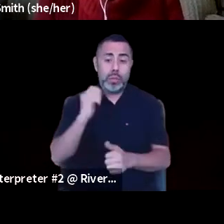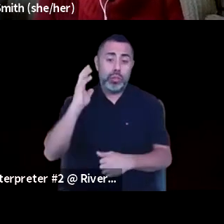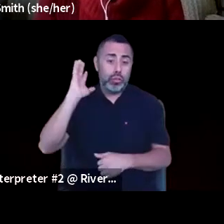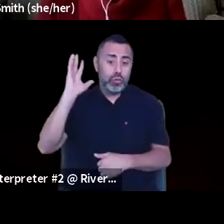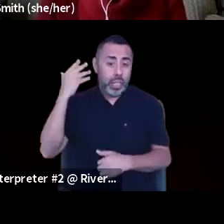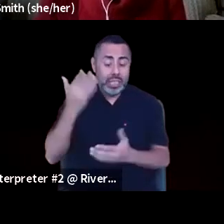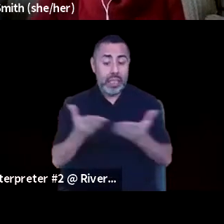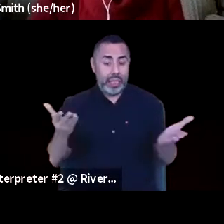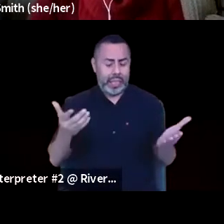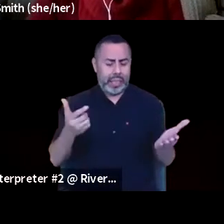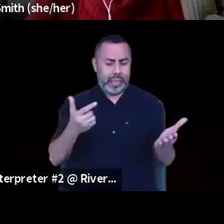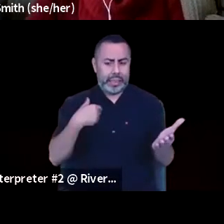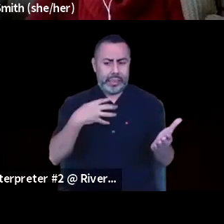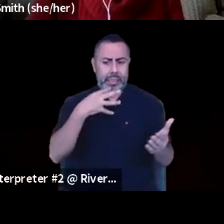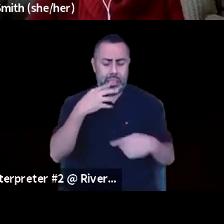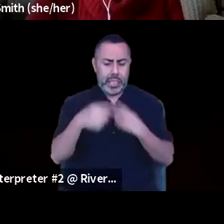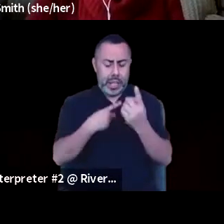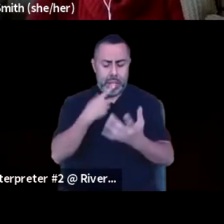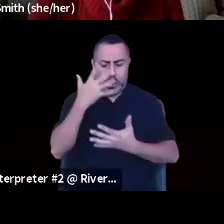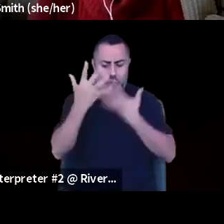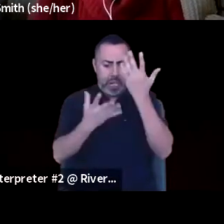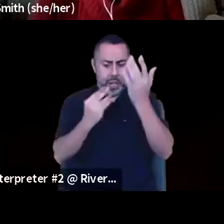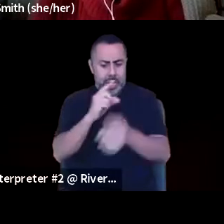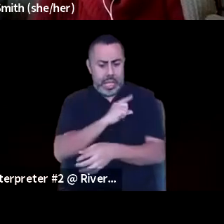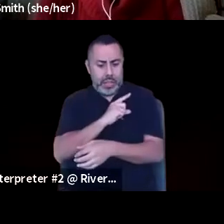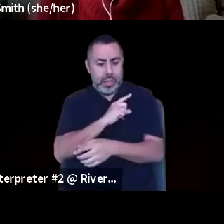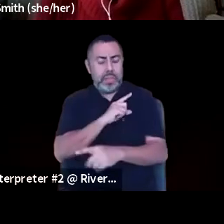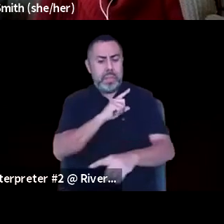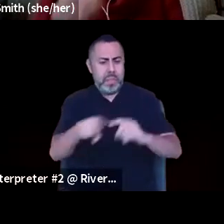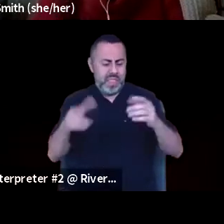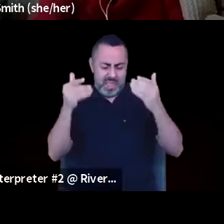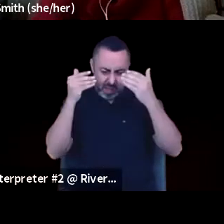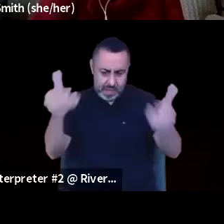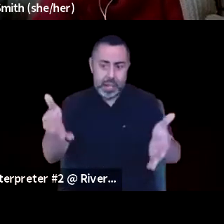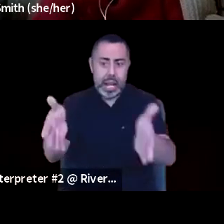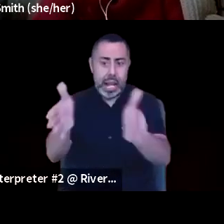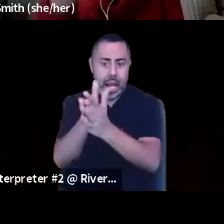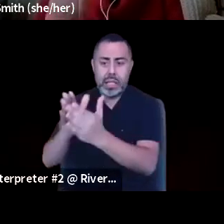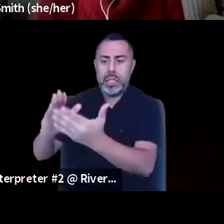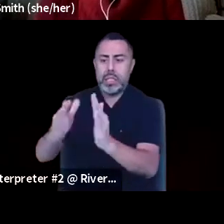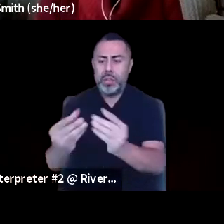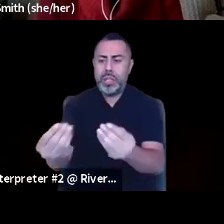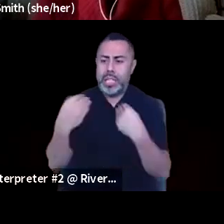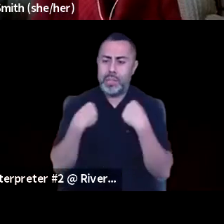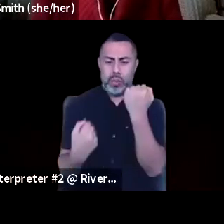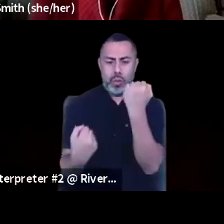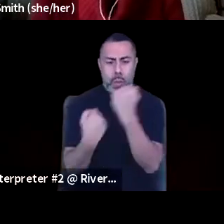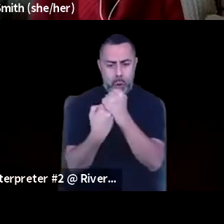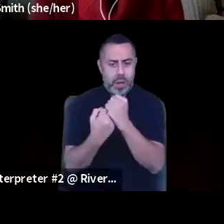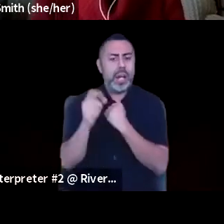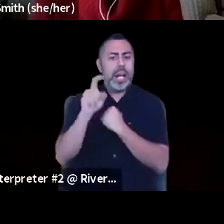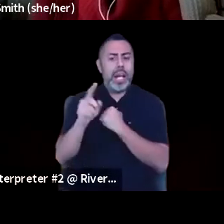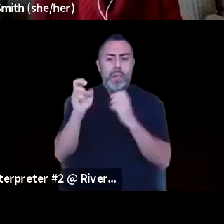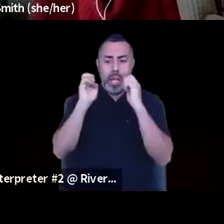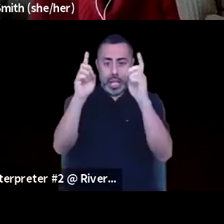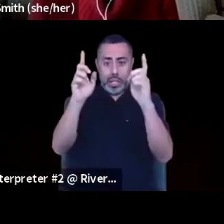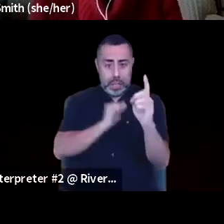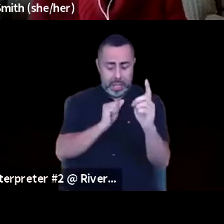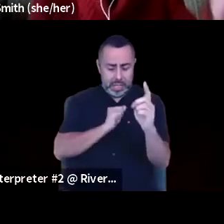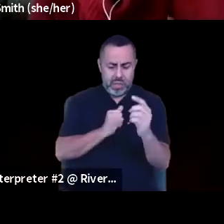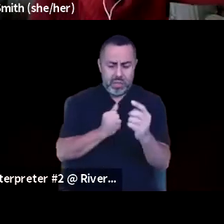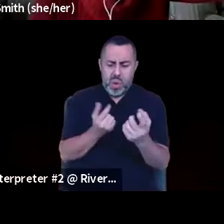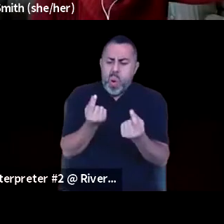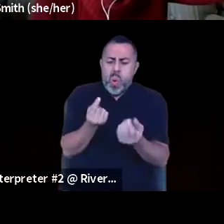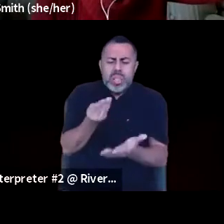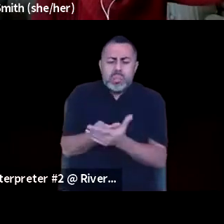money is to ask my community for support, educate myself on what money is, and evaluate my relationship to